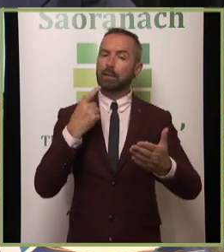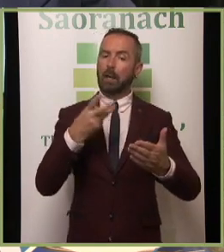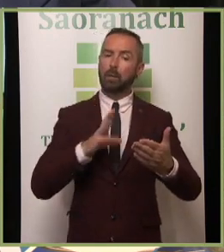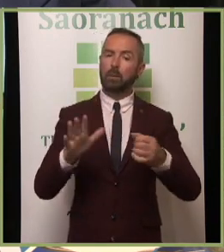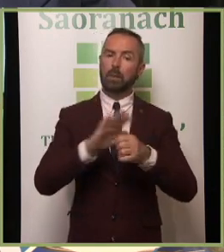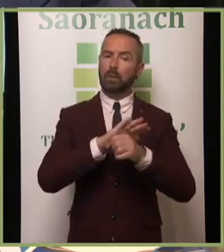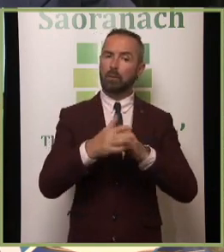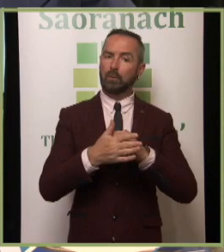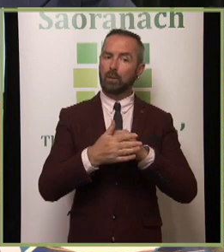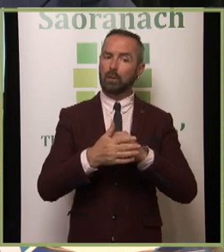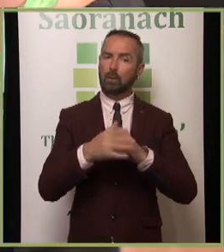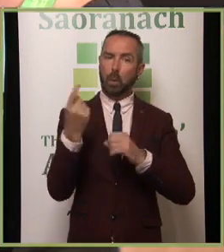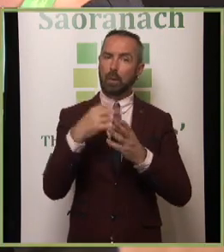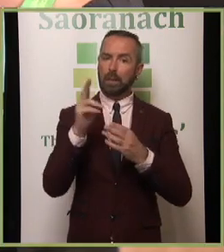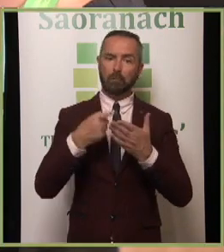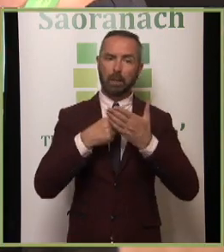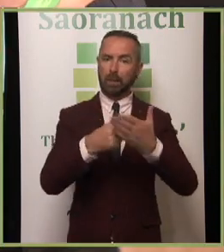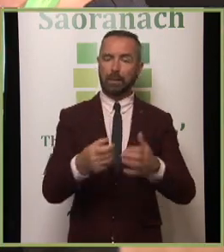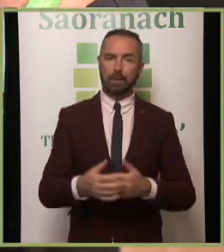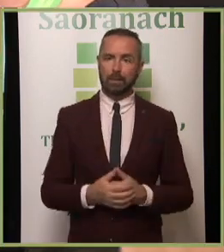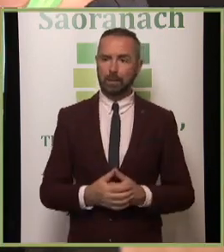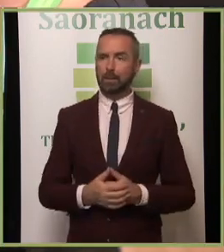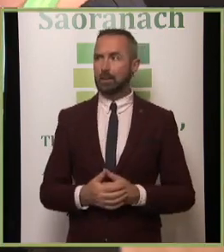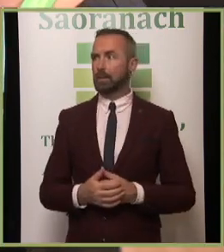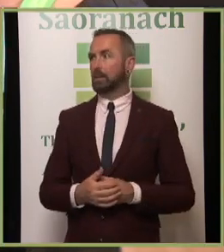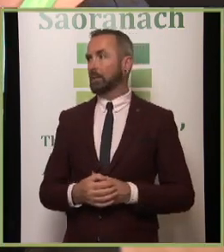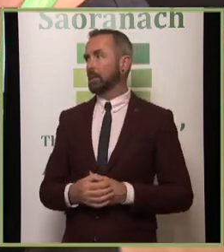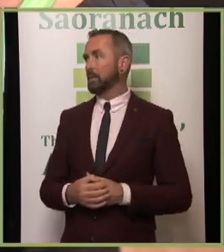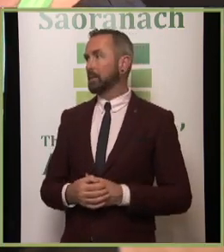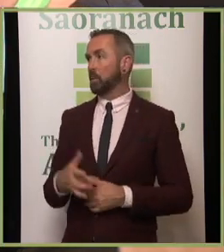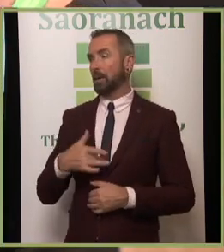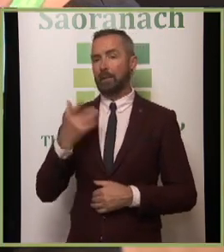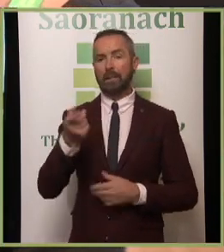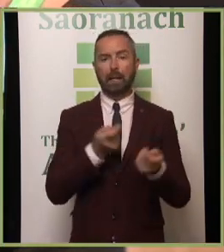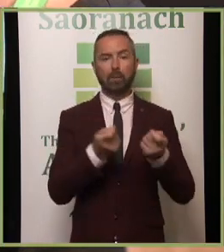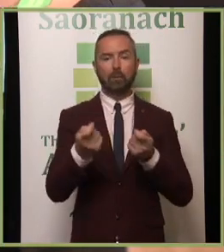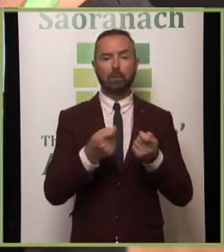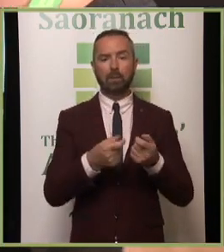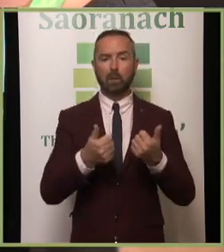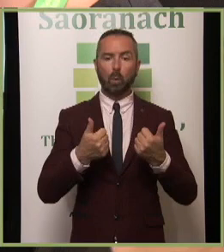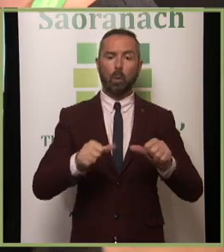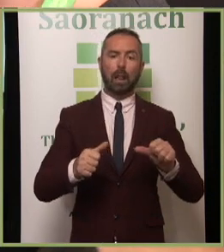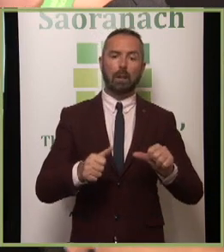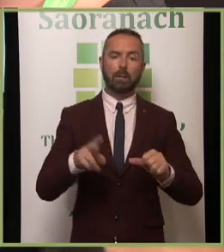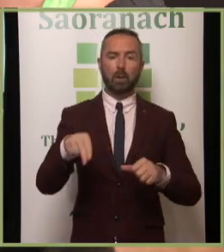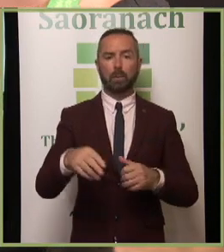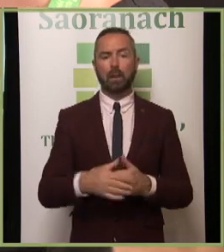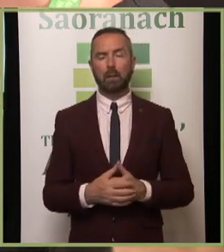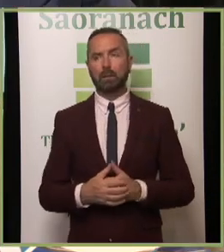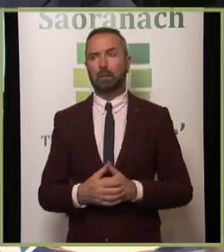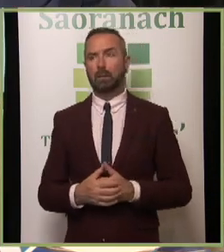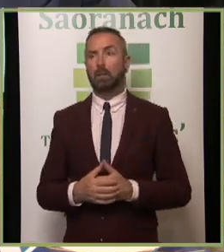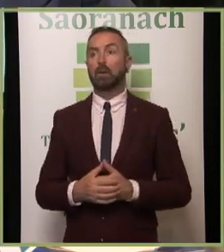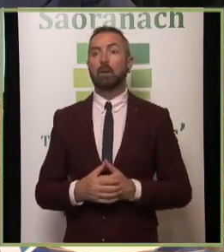we can probably recommend, but I think that probably governs it as well as we can do as an assembly. So with